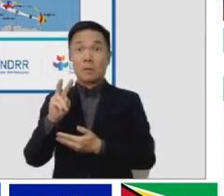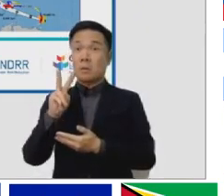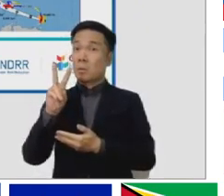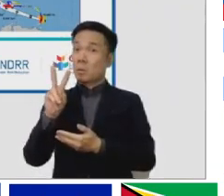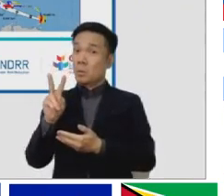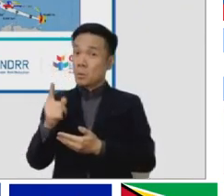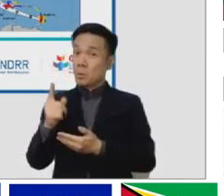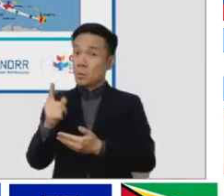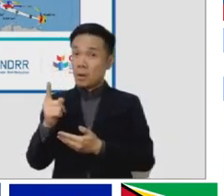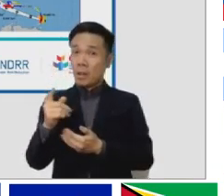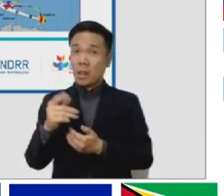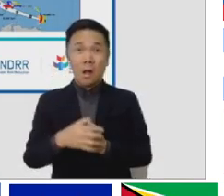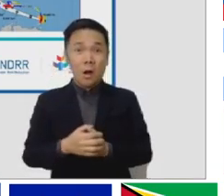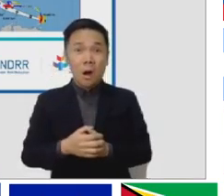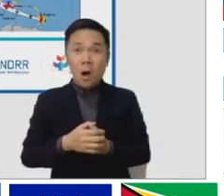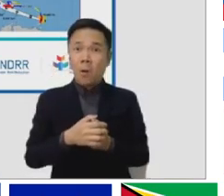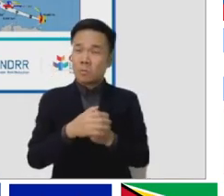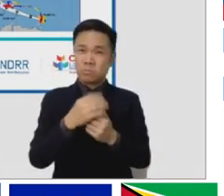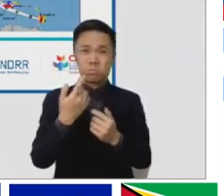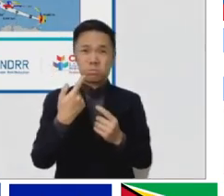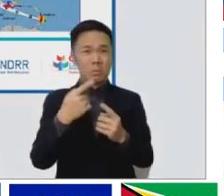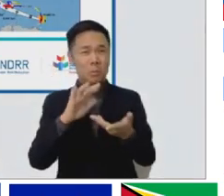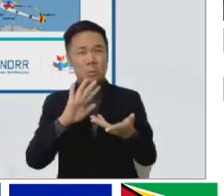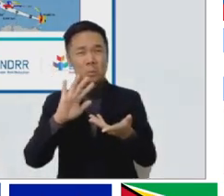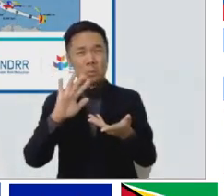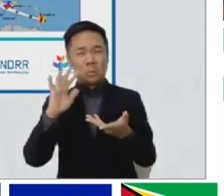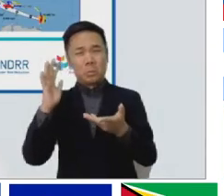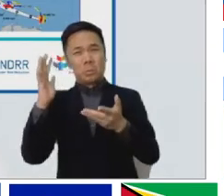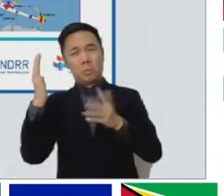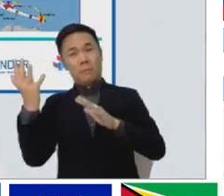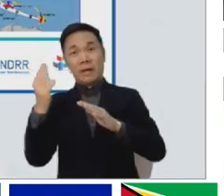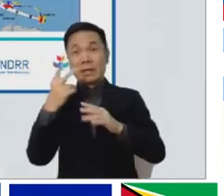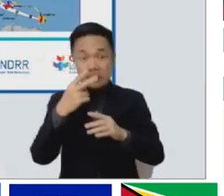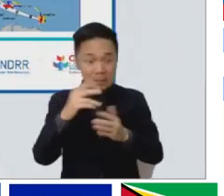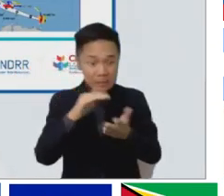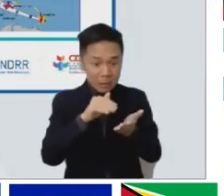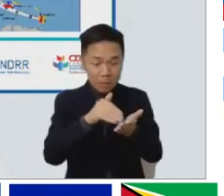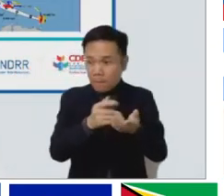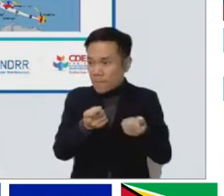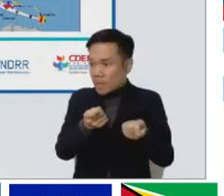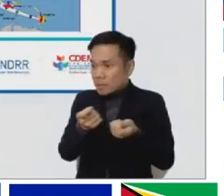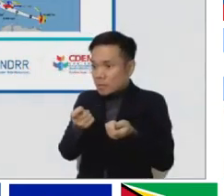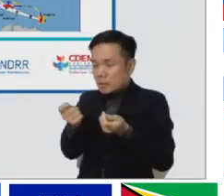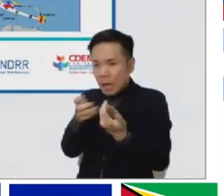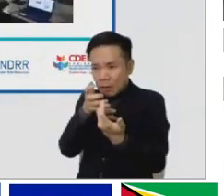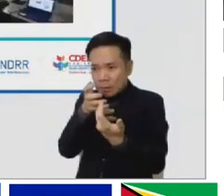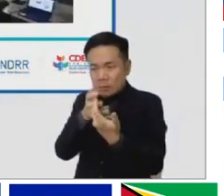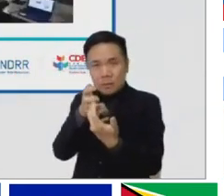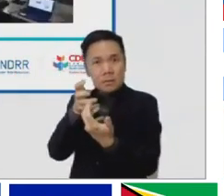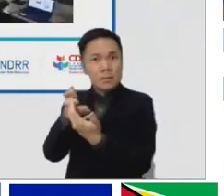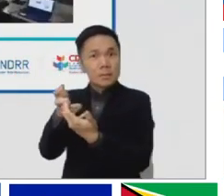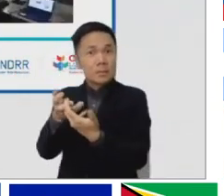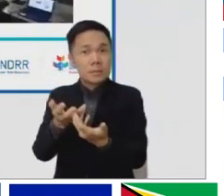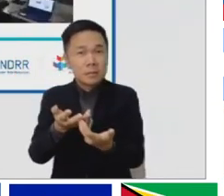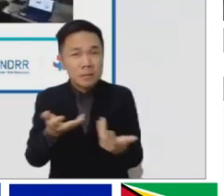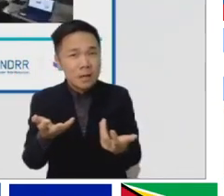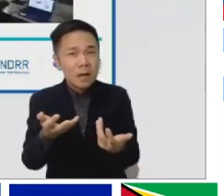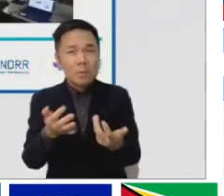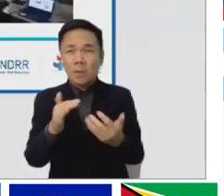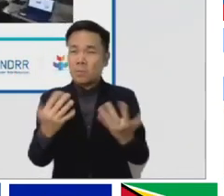multi-hazard national response, and the whole regional response also has to be able to tailor to suit this reality.